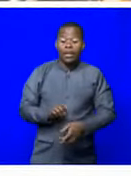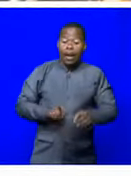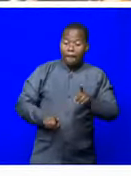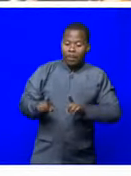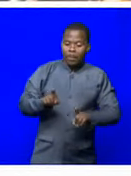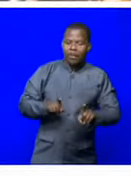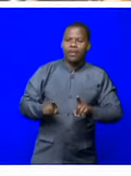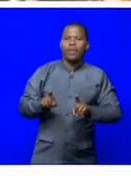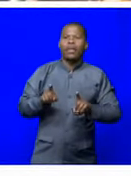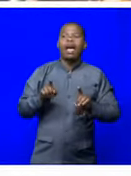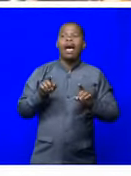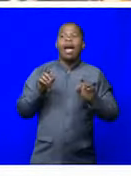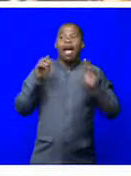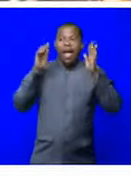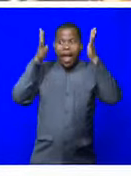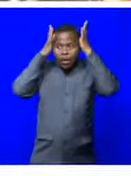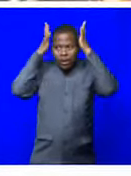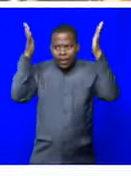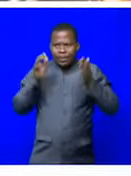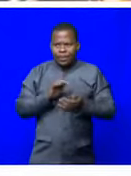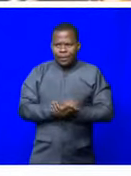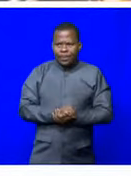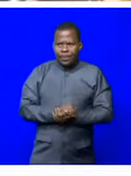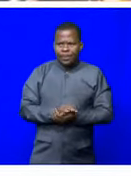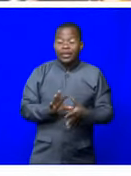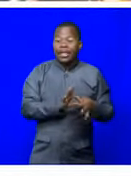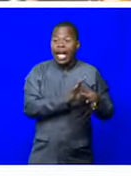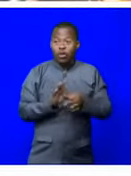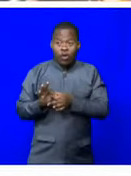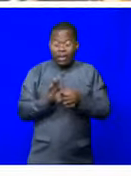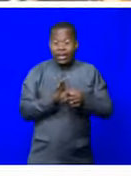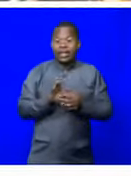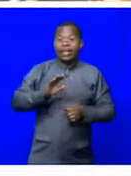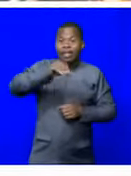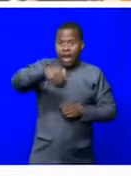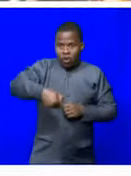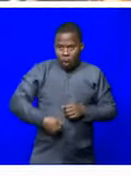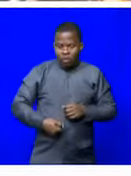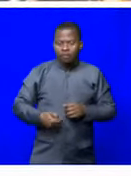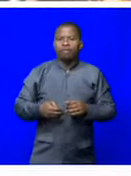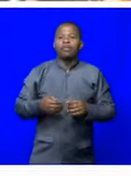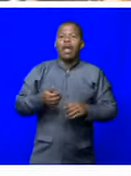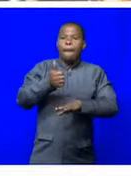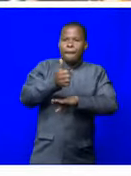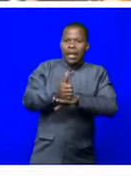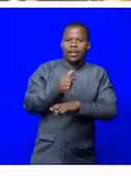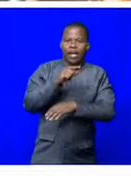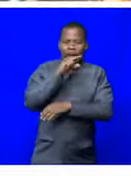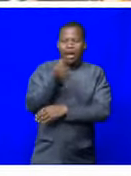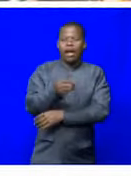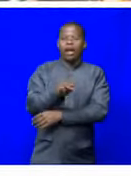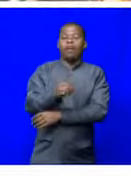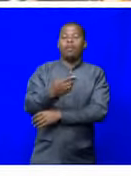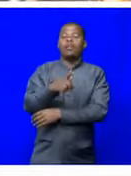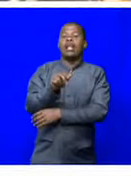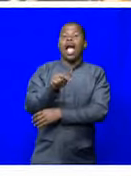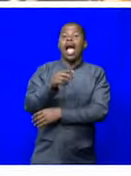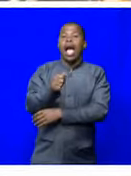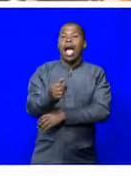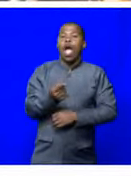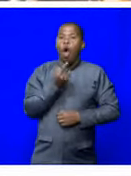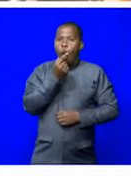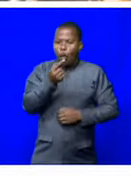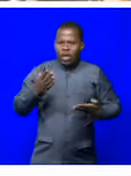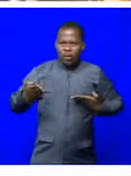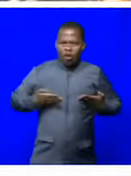Umphathi wenkampani lethuthukisa abosomabhizinisi labancane iSedco Kethiwe Mhlanga uthi imikhicito